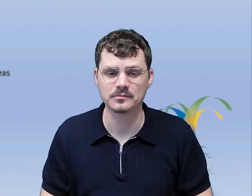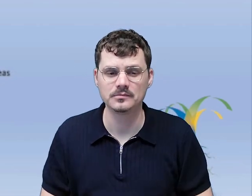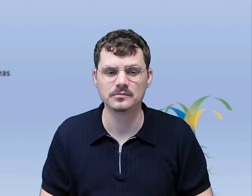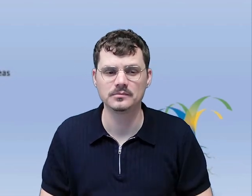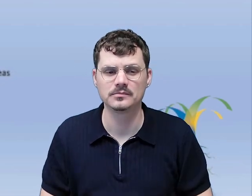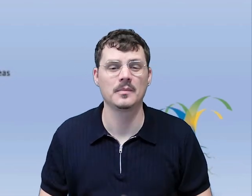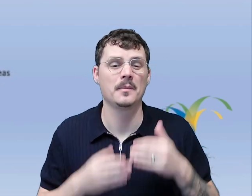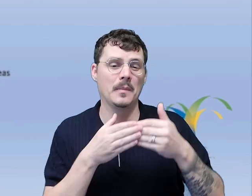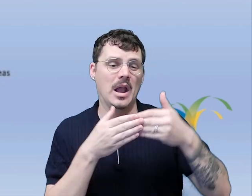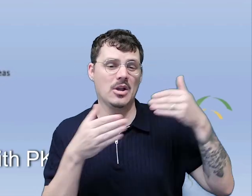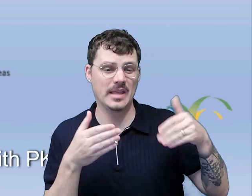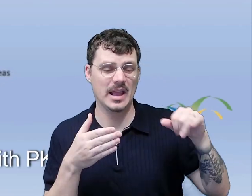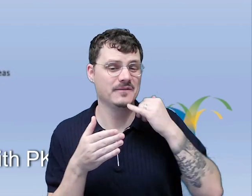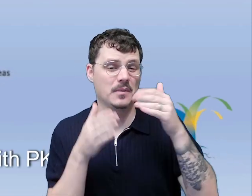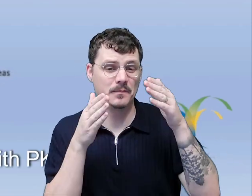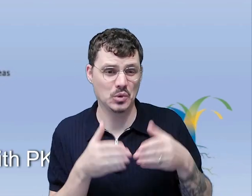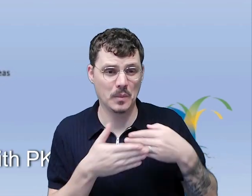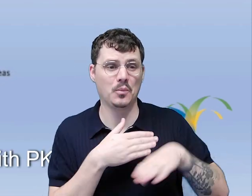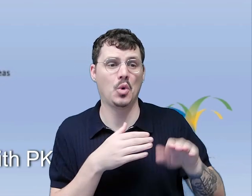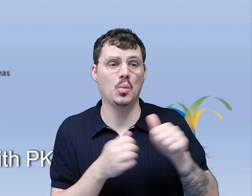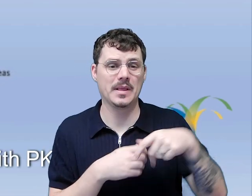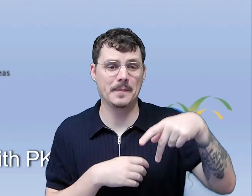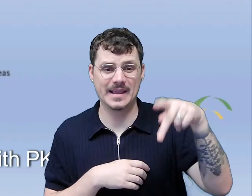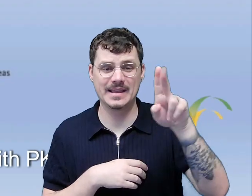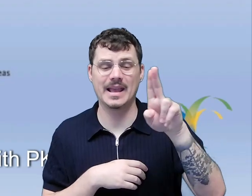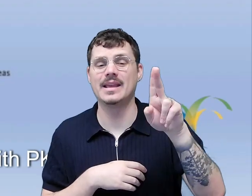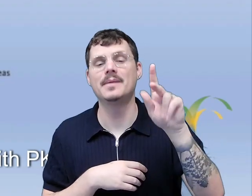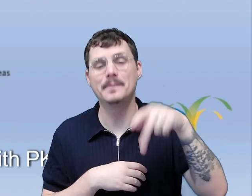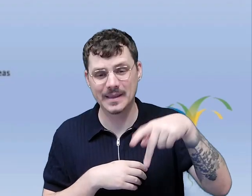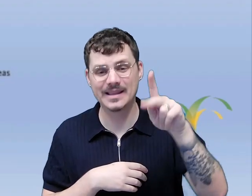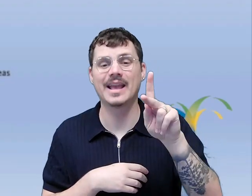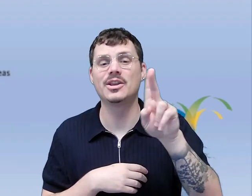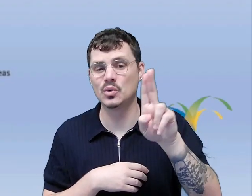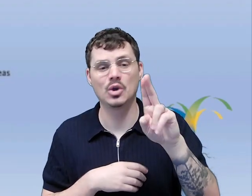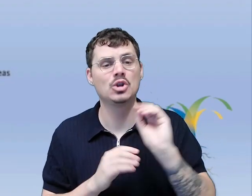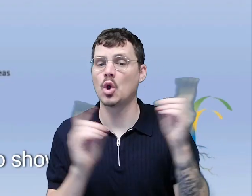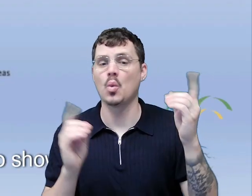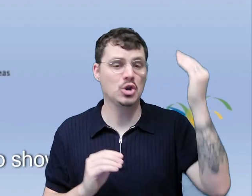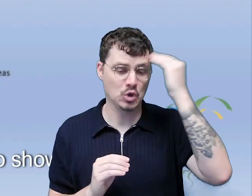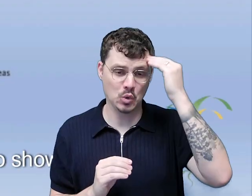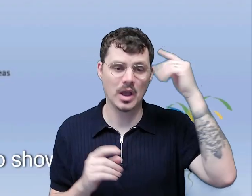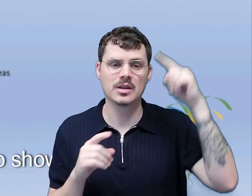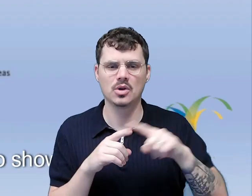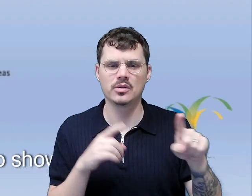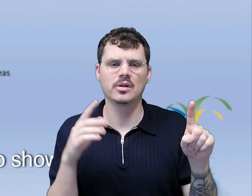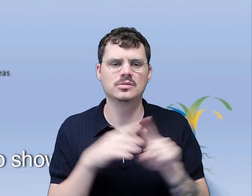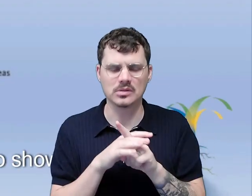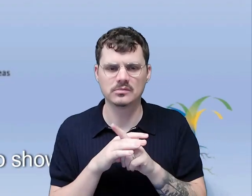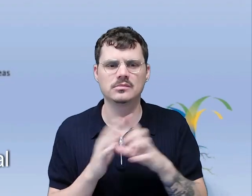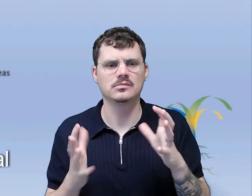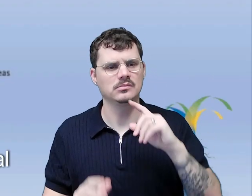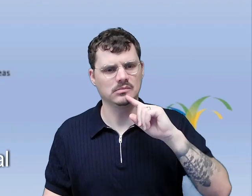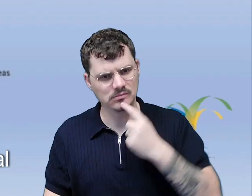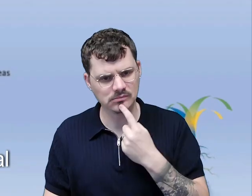1961 or so. Prior to that, if a person was born with PKU, nobody knew it until they started to